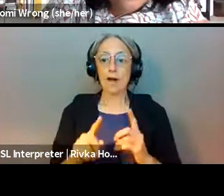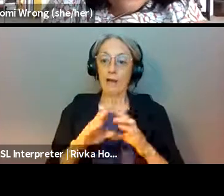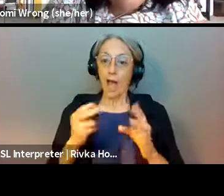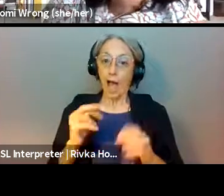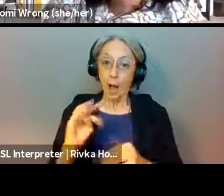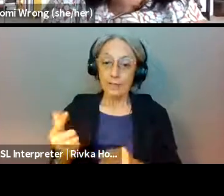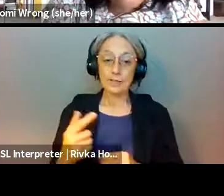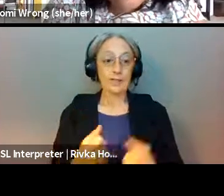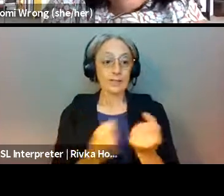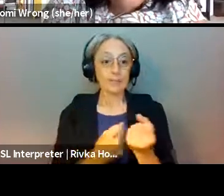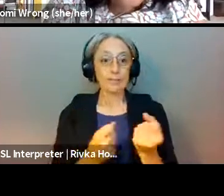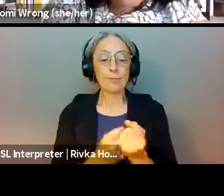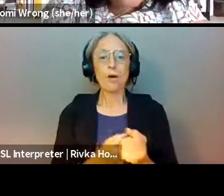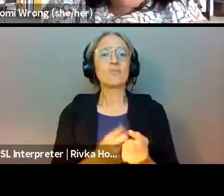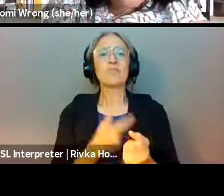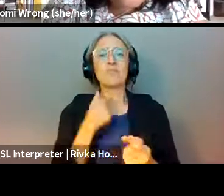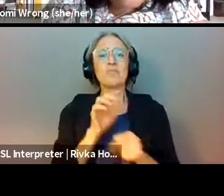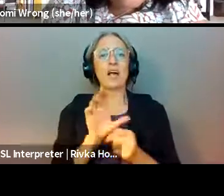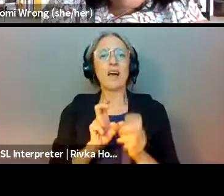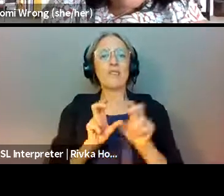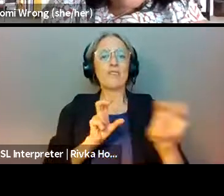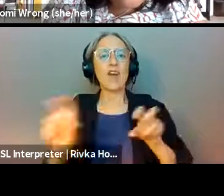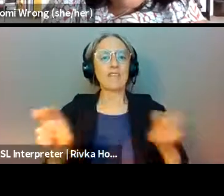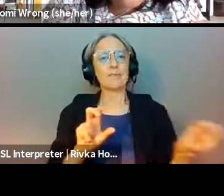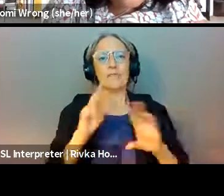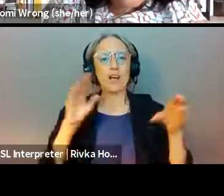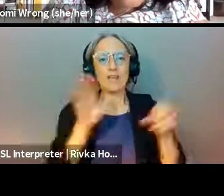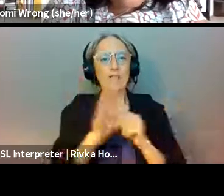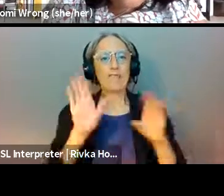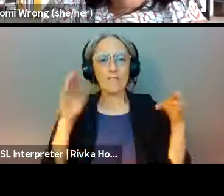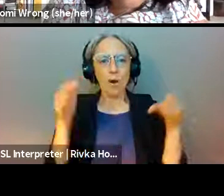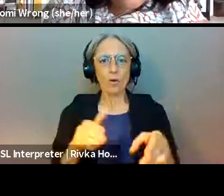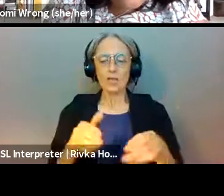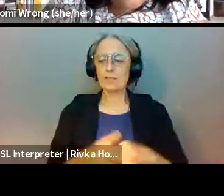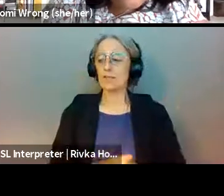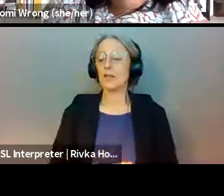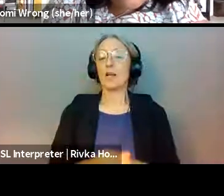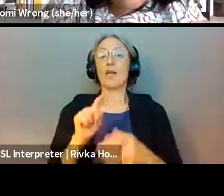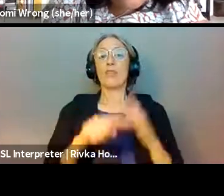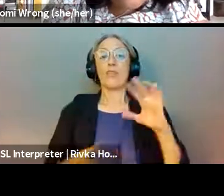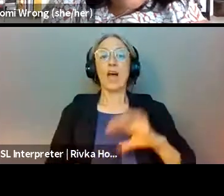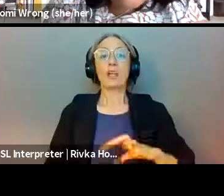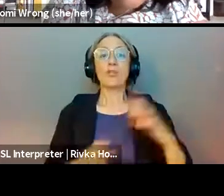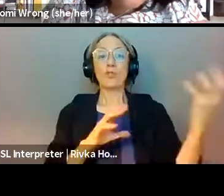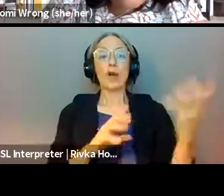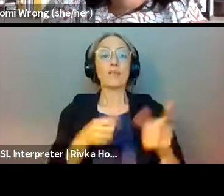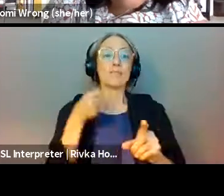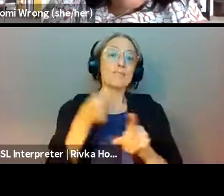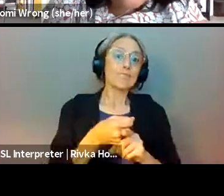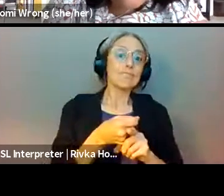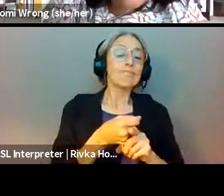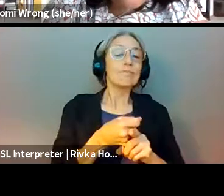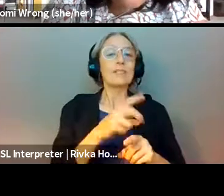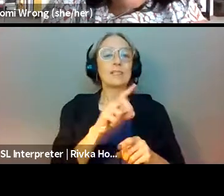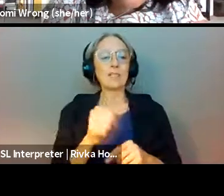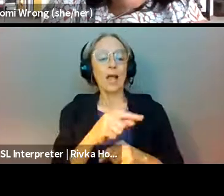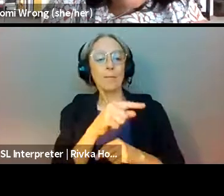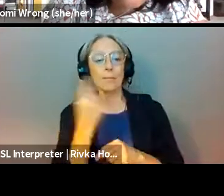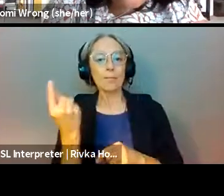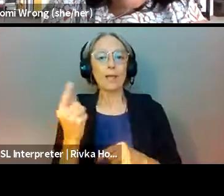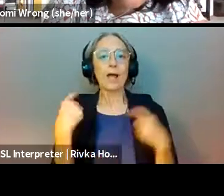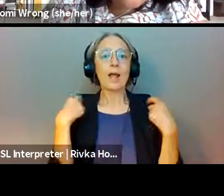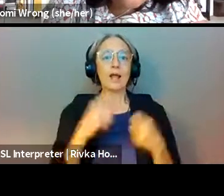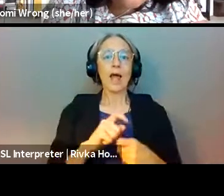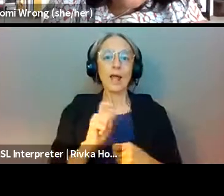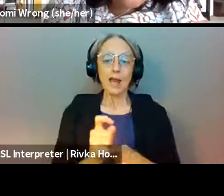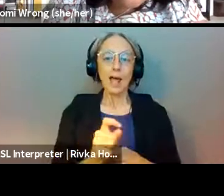in. Of course, these housing crises are most acute for disabled Black, Latinx, Indigenous, Asian,